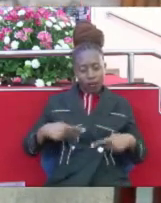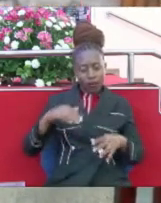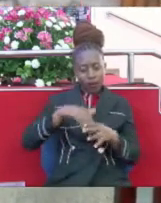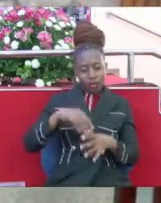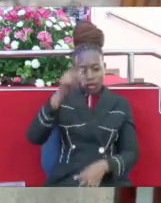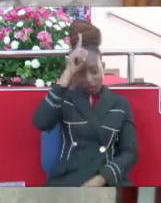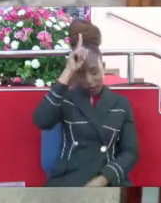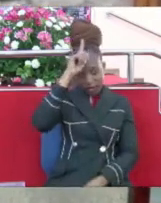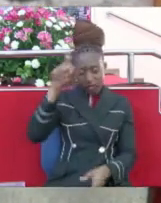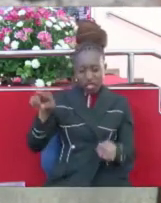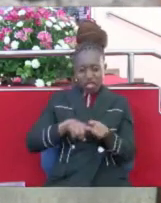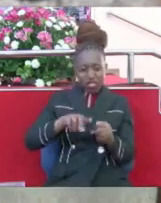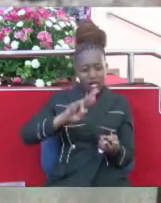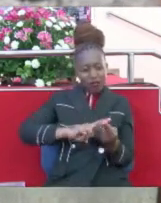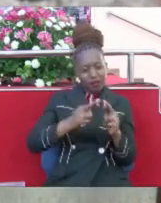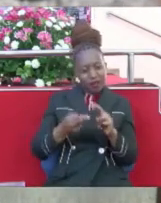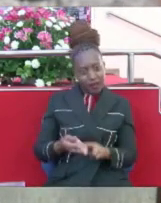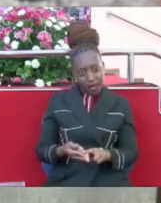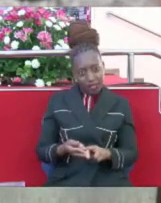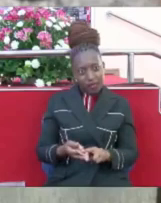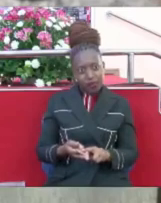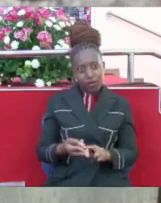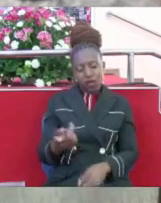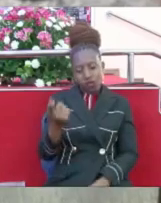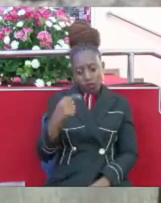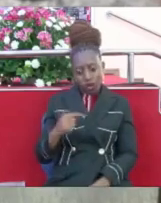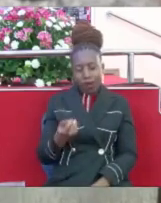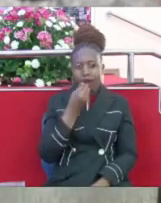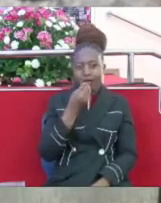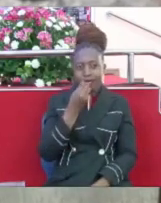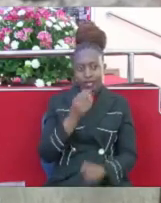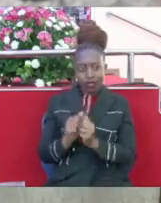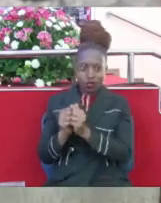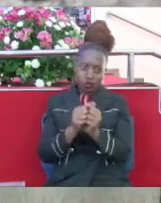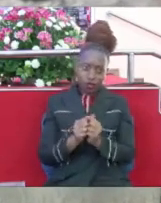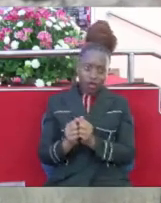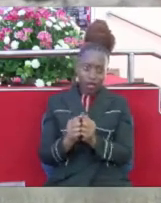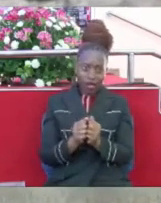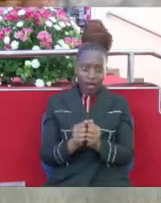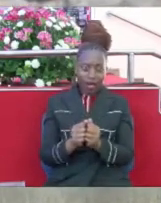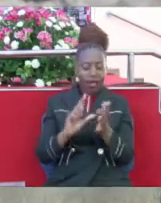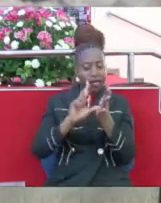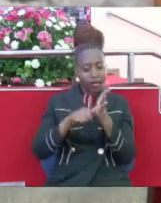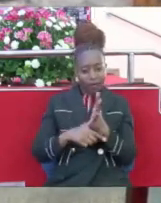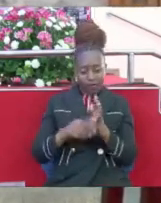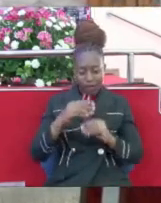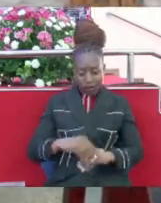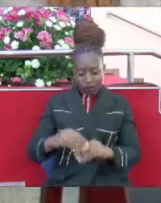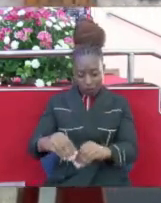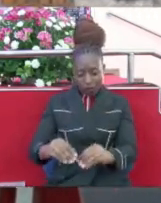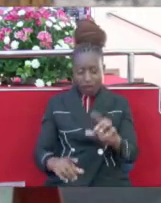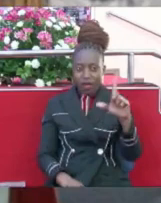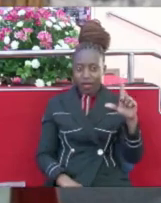meal together. Kwa hivyo akawaita wajirani majirani wote na wanakijiji na wakala pamoja. And after that he followed Elijah wherever he was. Hapo